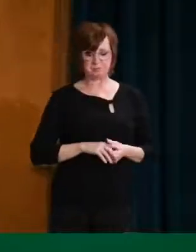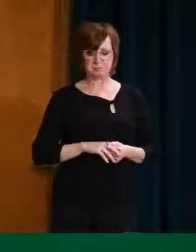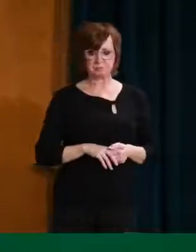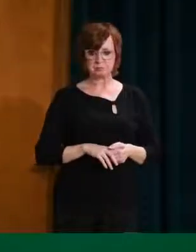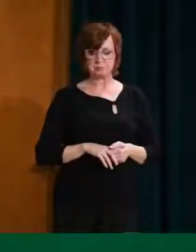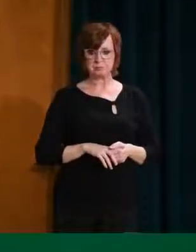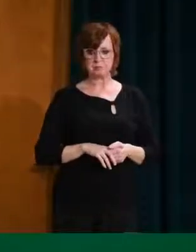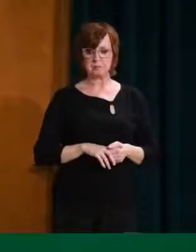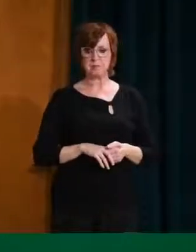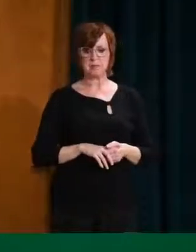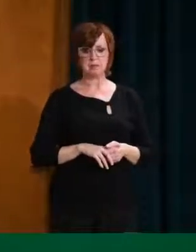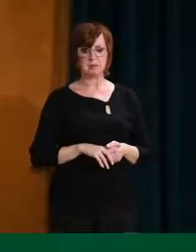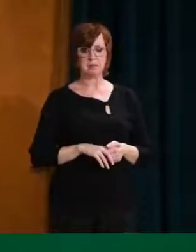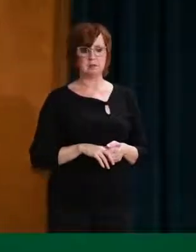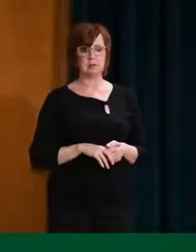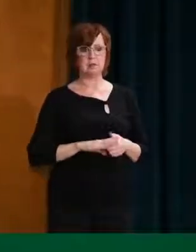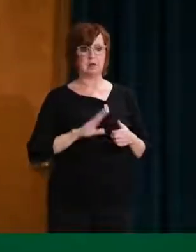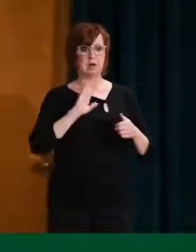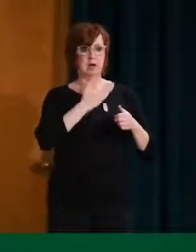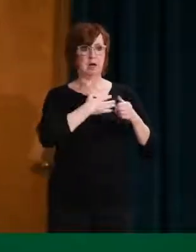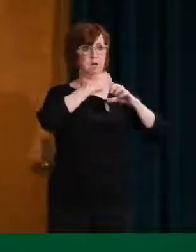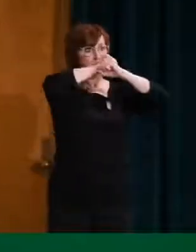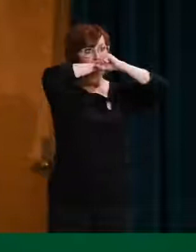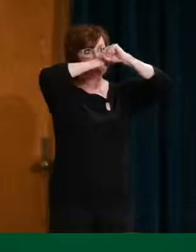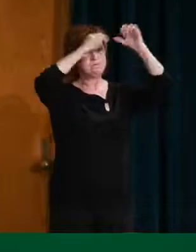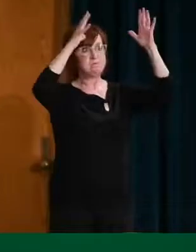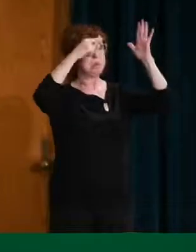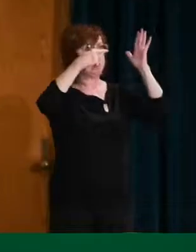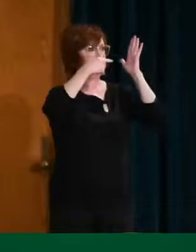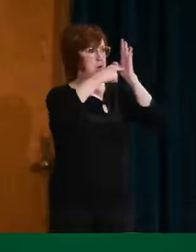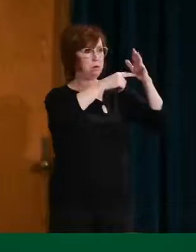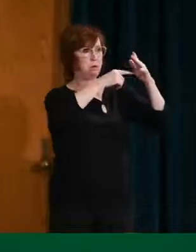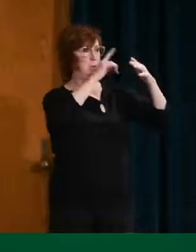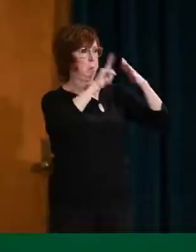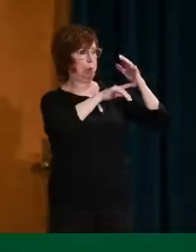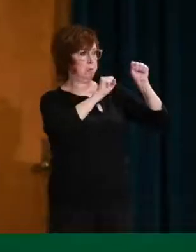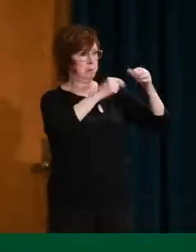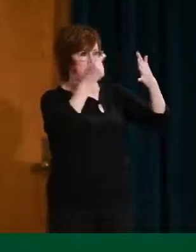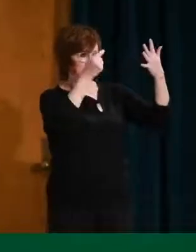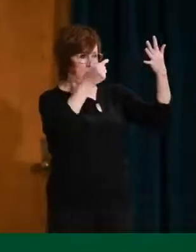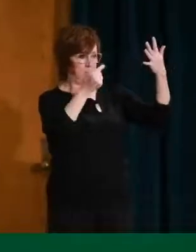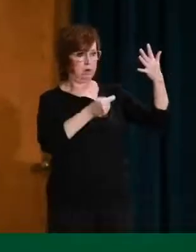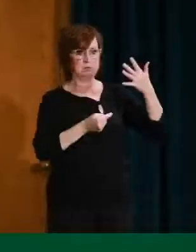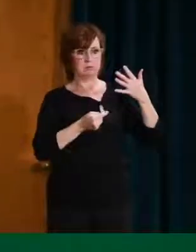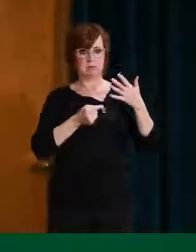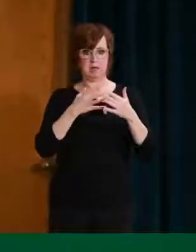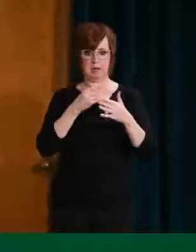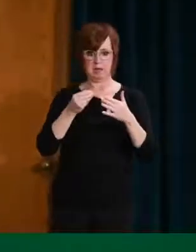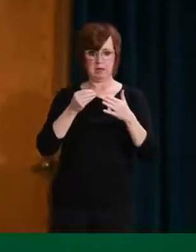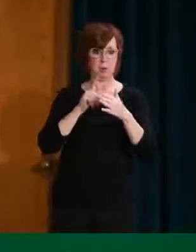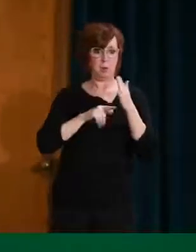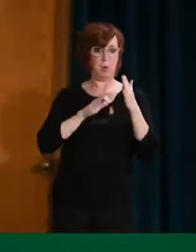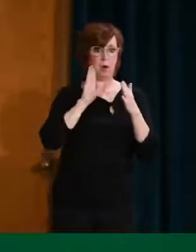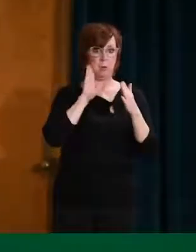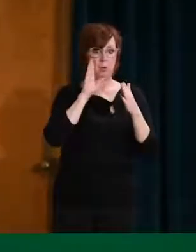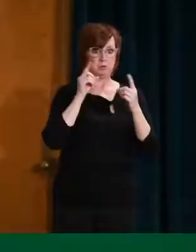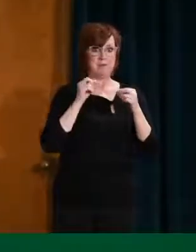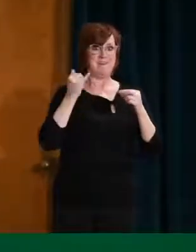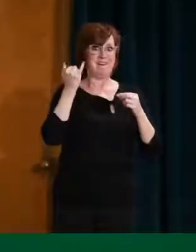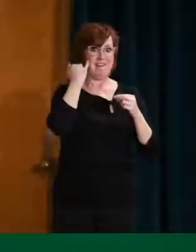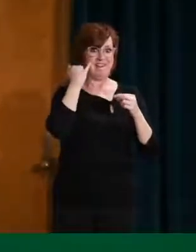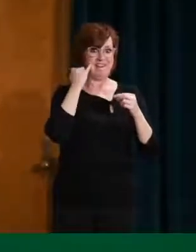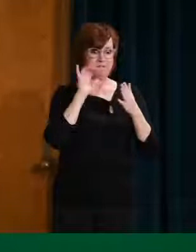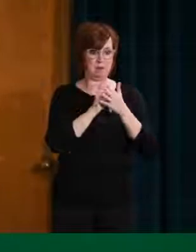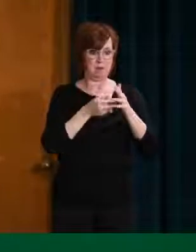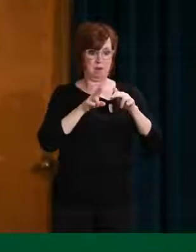that we've used conceptually to help plan our response, but specifically what the response is going to look like as it rolls out on an